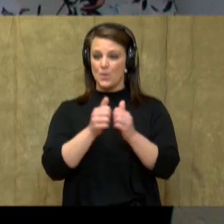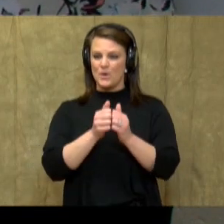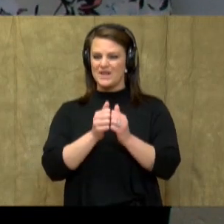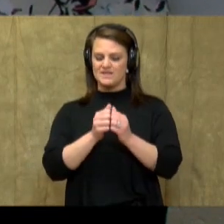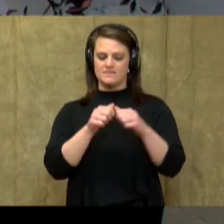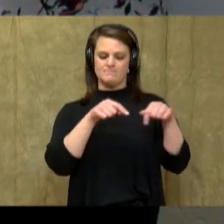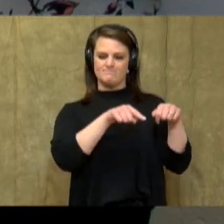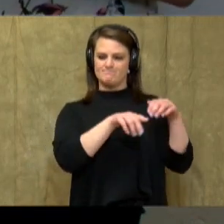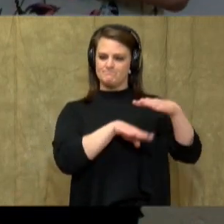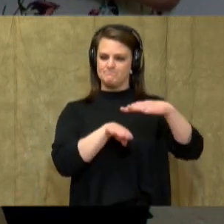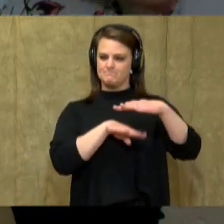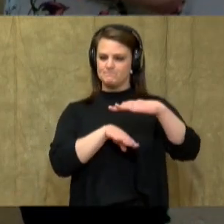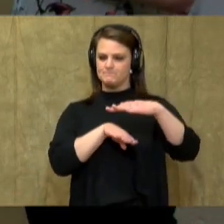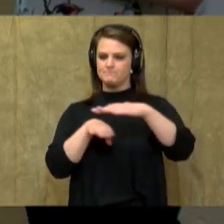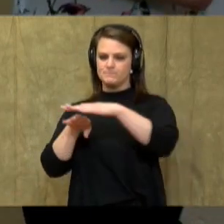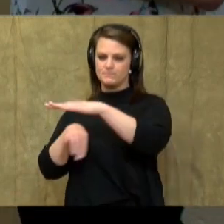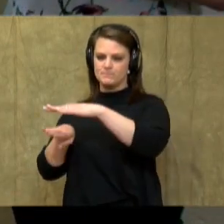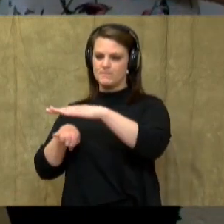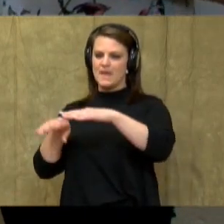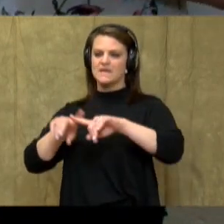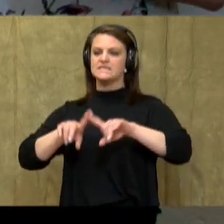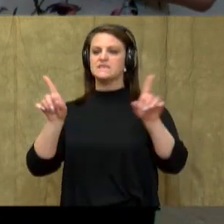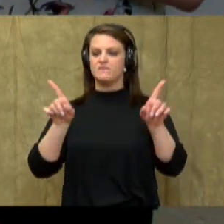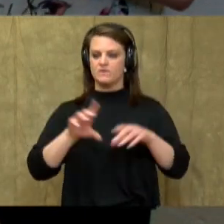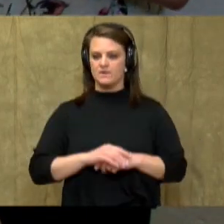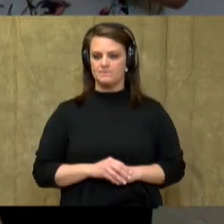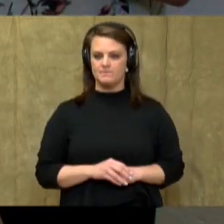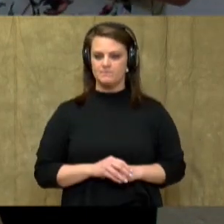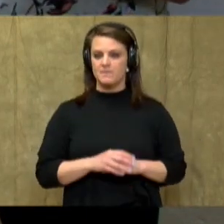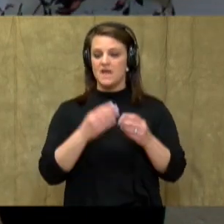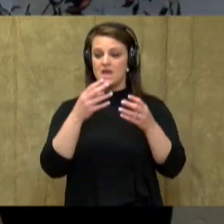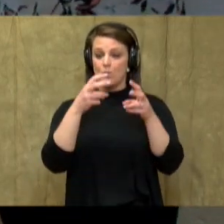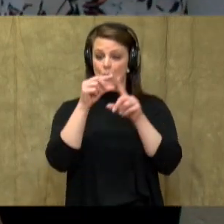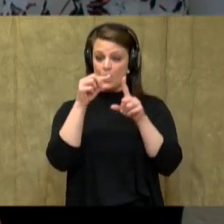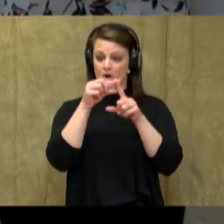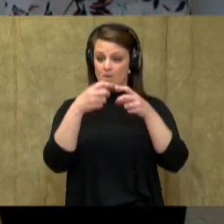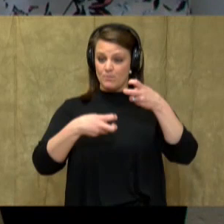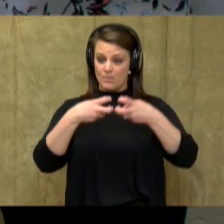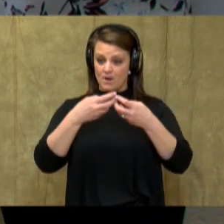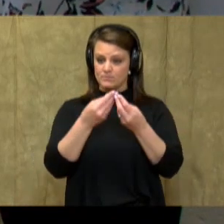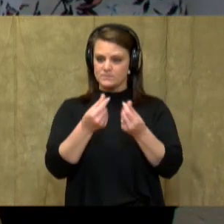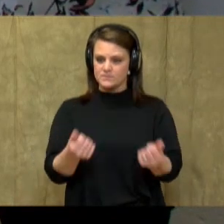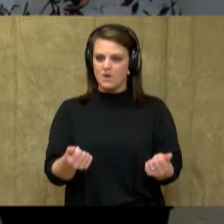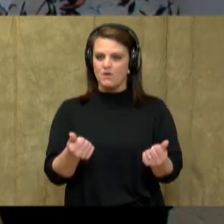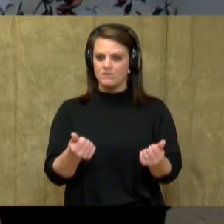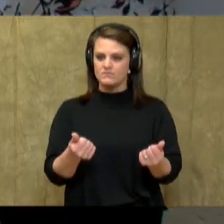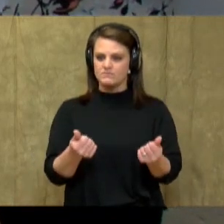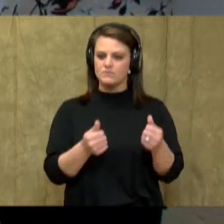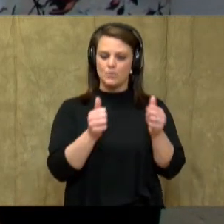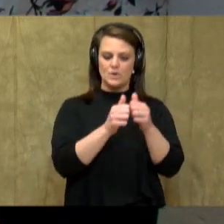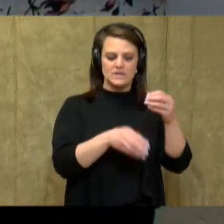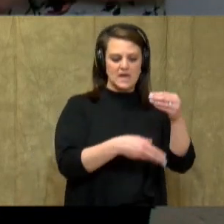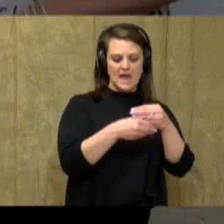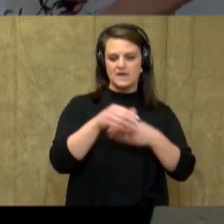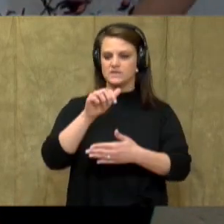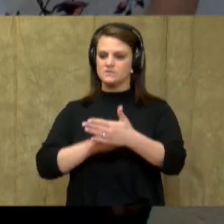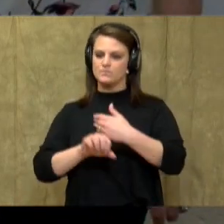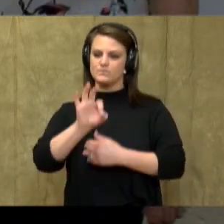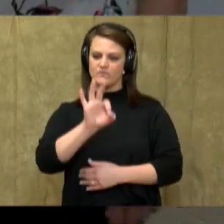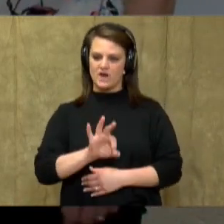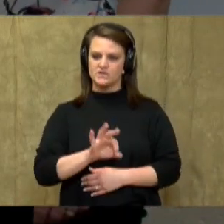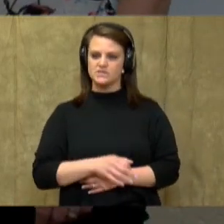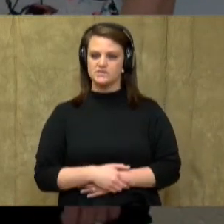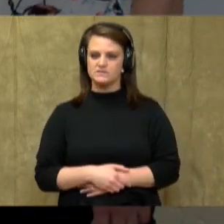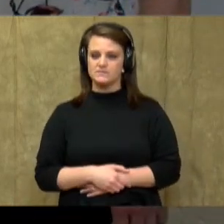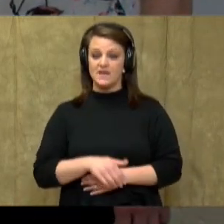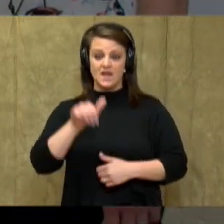unlike denominators and solving word problems involving adding and subtracting fractions. Remember, we